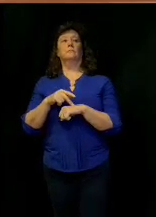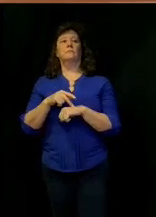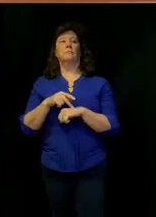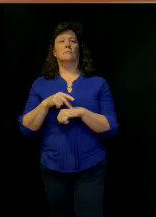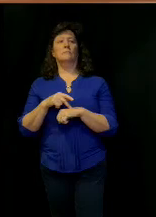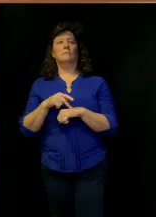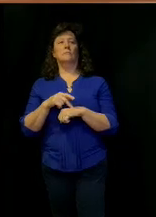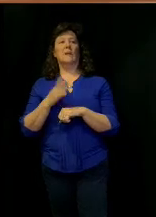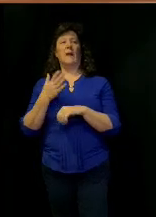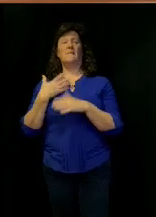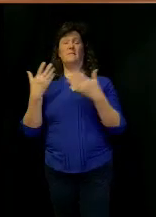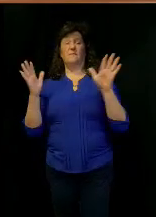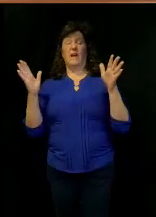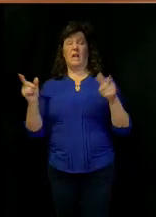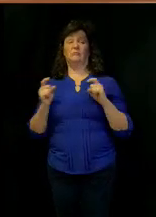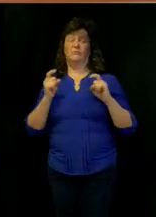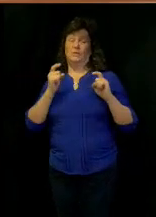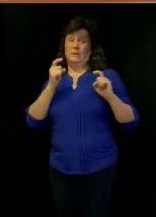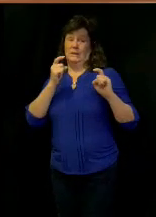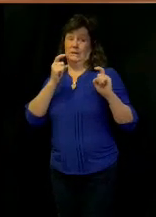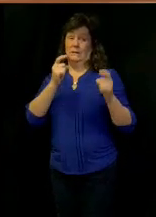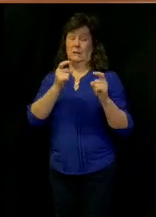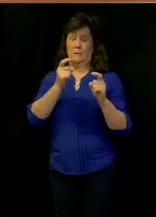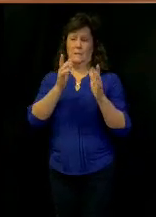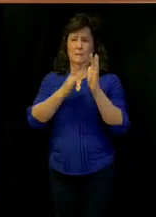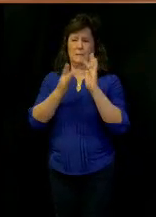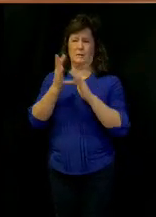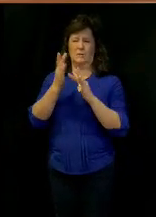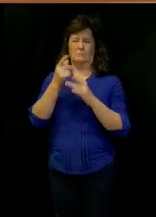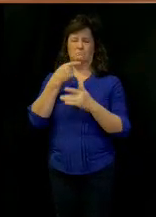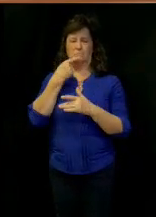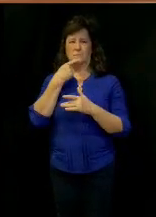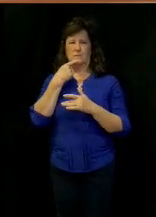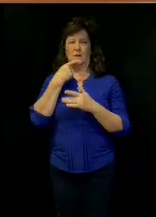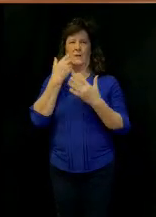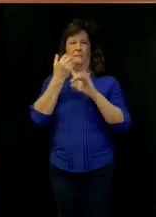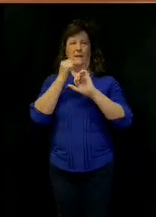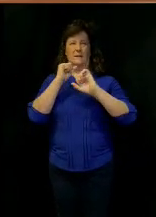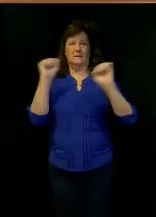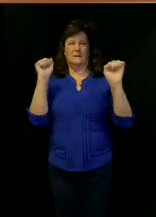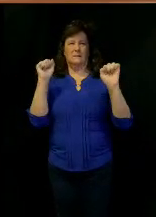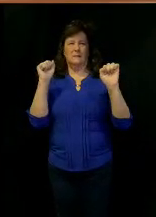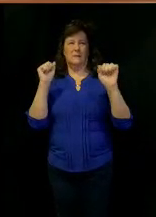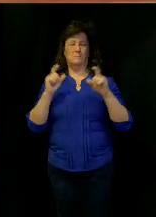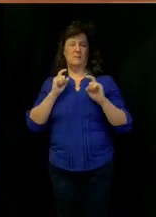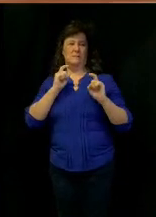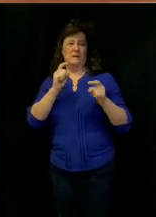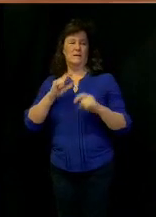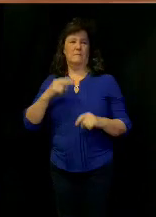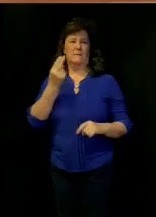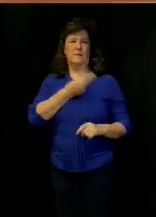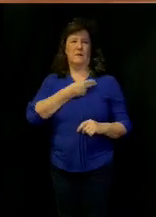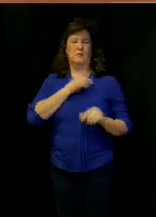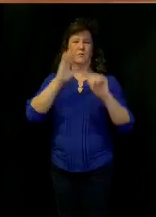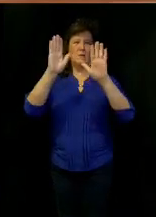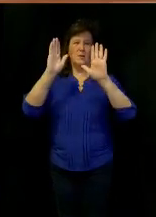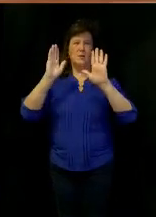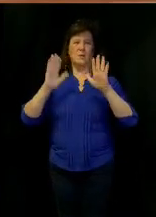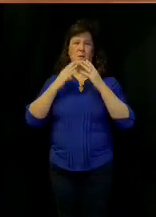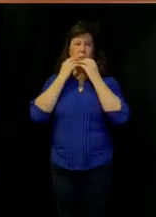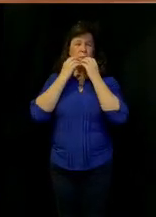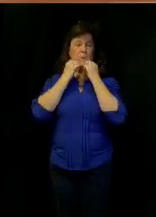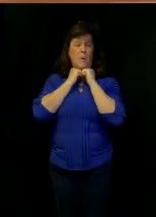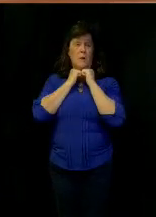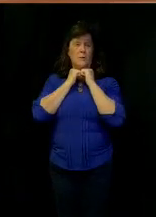Which have been given by which, he's talking about Jesus, by which, this salvation, by which we have been given to us exceedingly great and precious